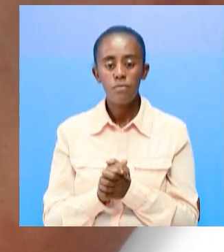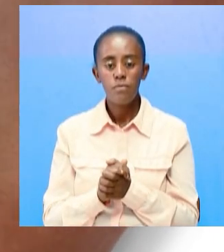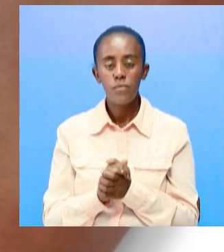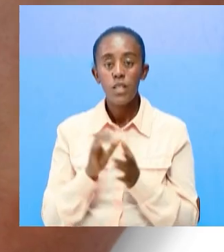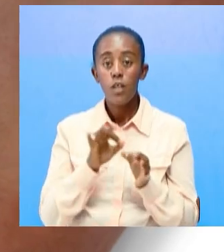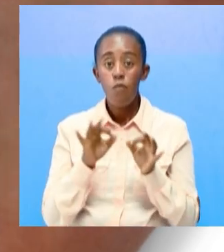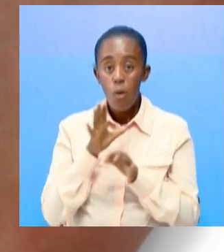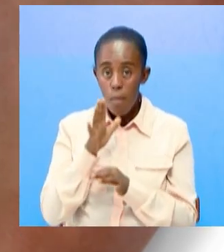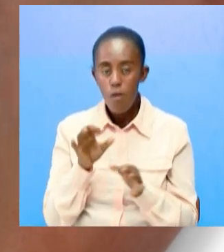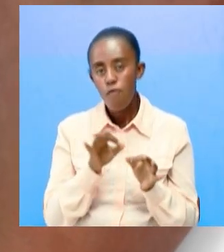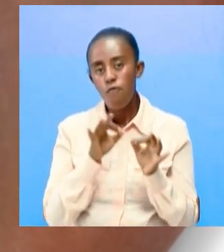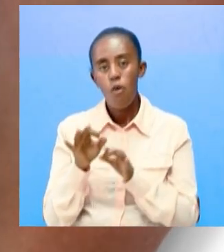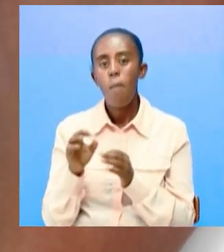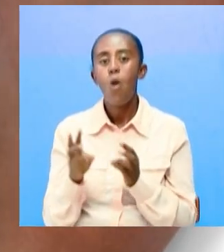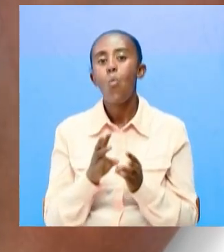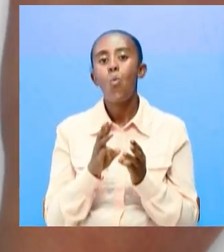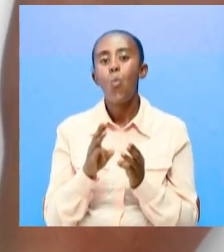Informal and informal ways.